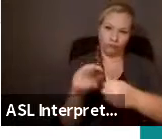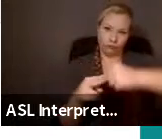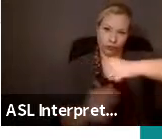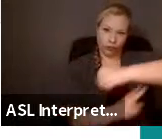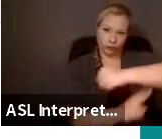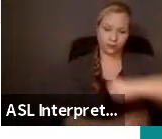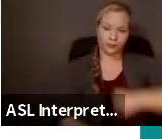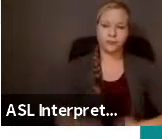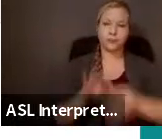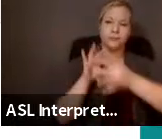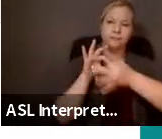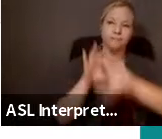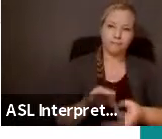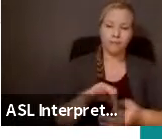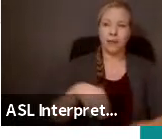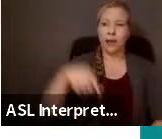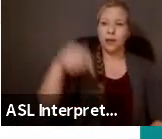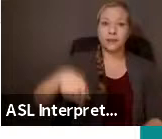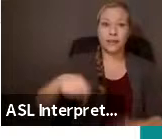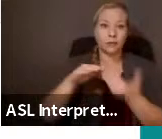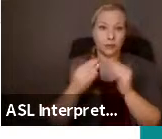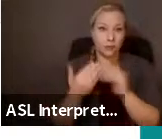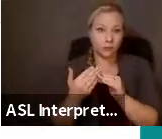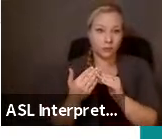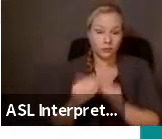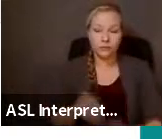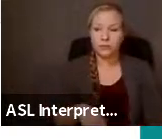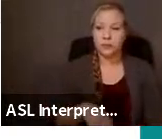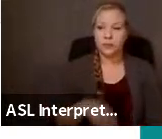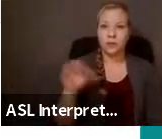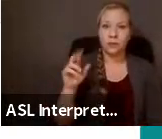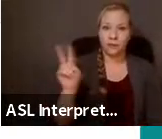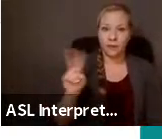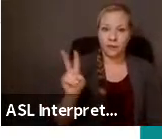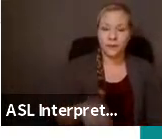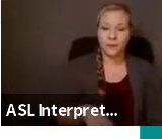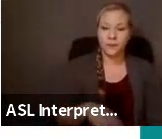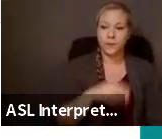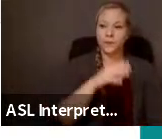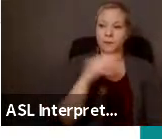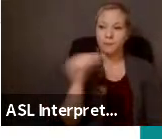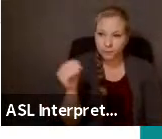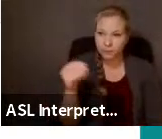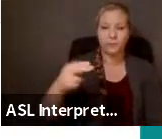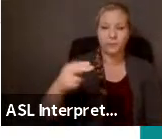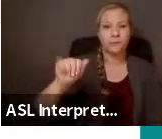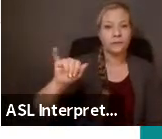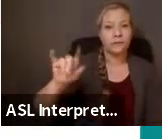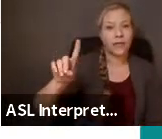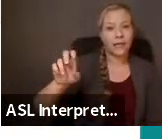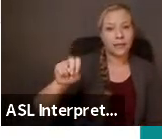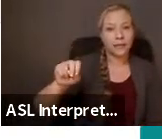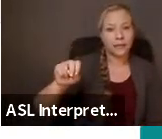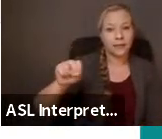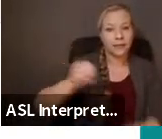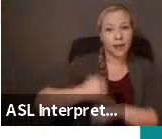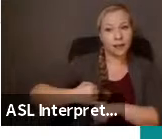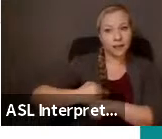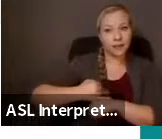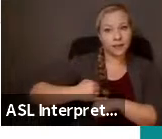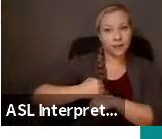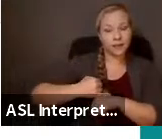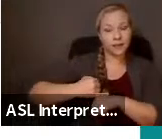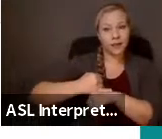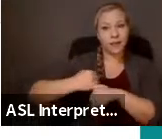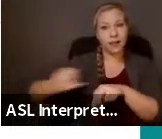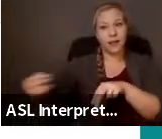that connection, and Hayden Island and Marine Drive interchange types. And so some of these are sort of, again, almost like using that